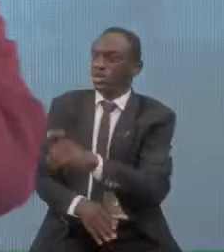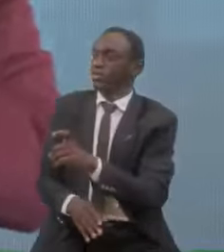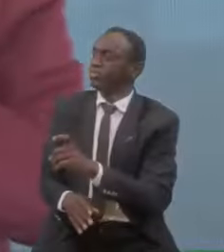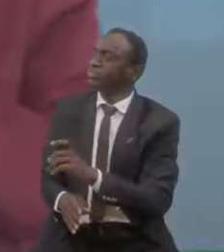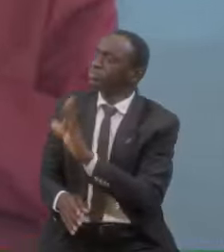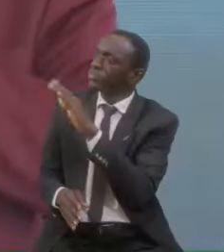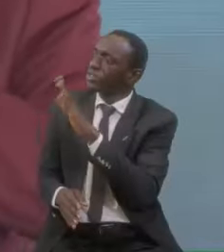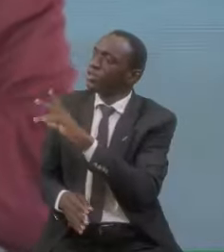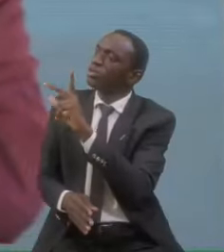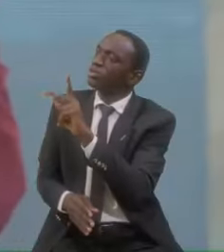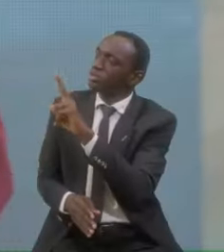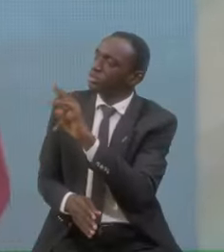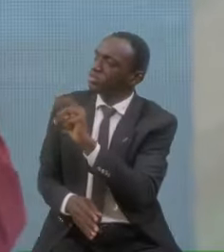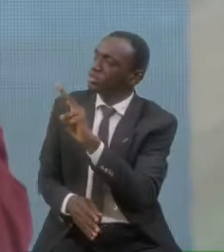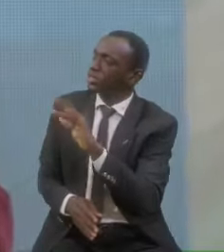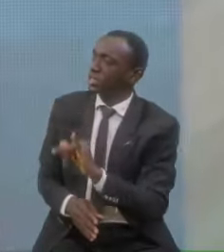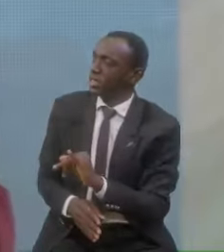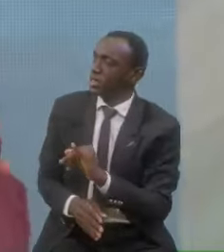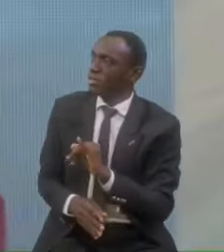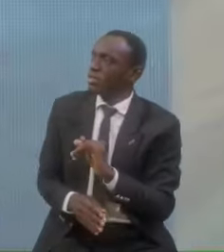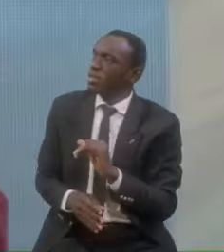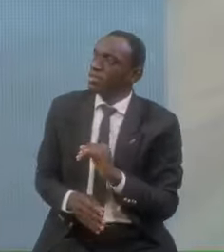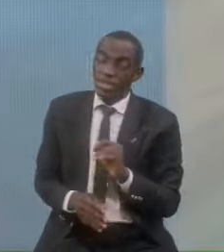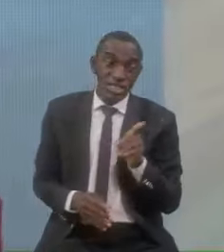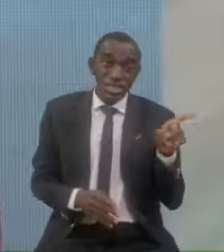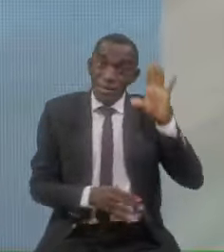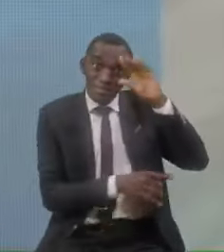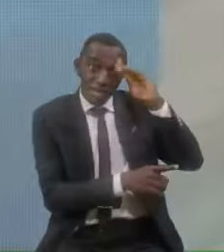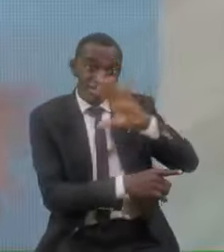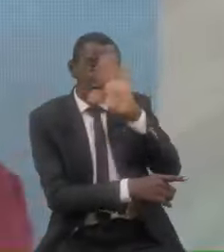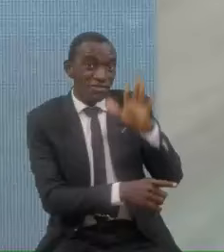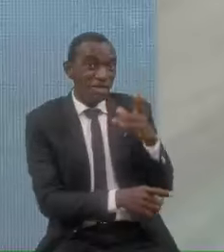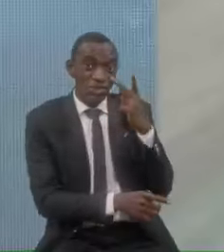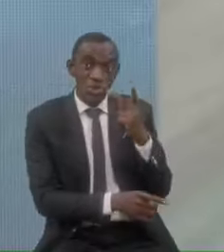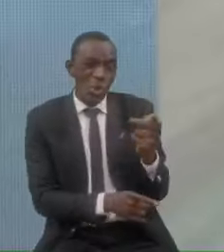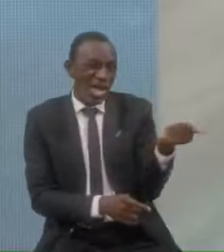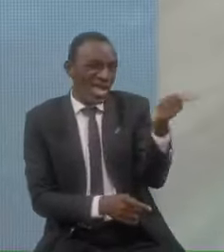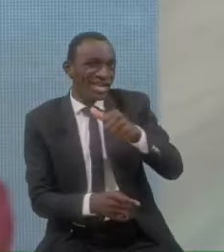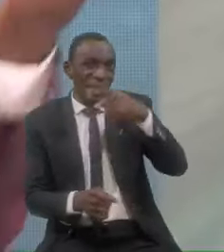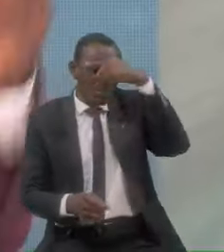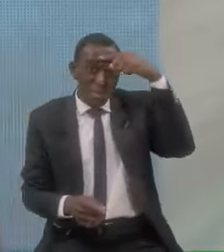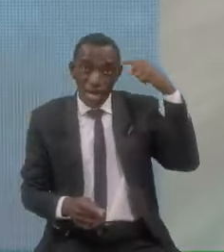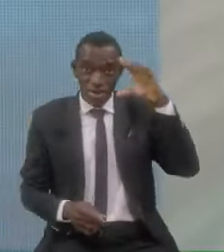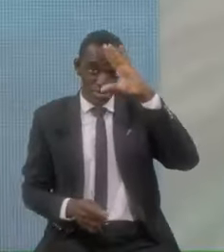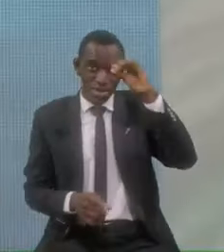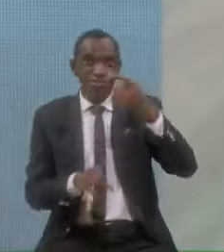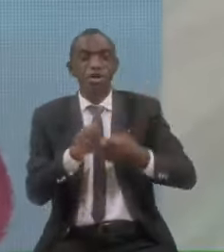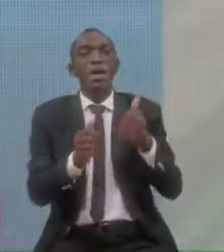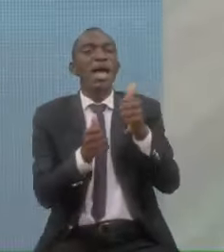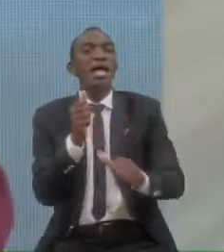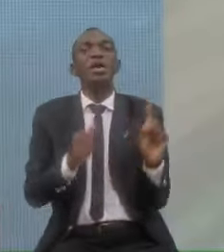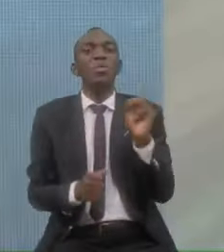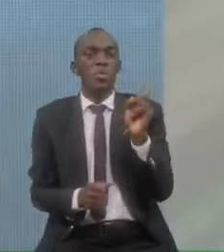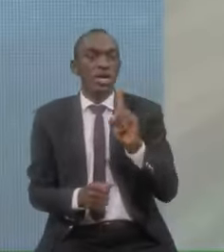the man had never seen any black man from anywhere. From Africa, from America, he had